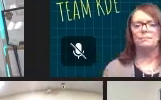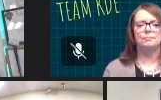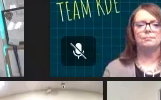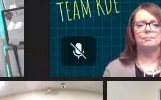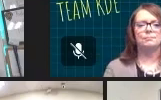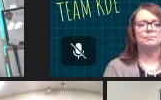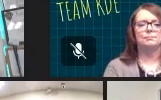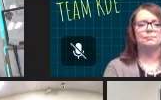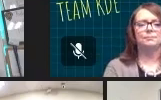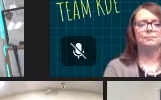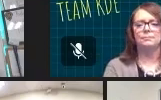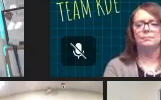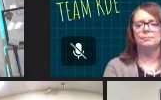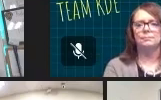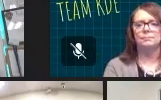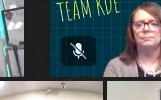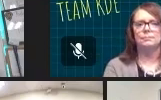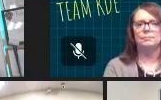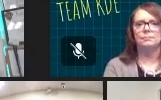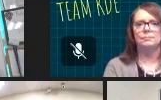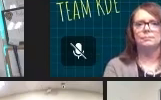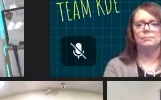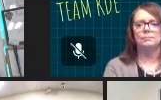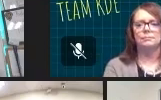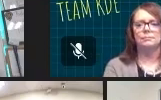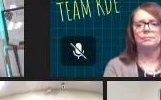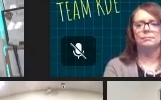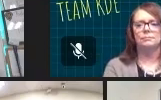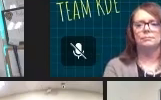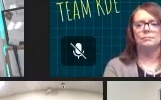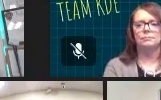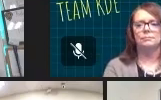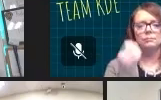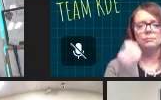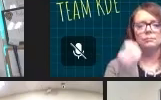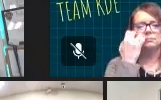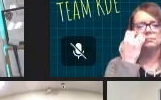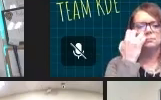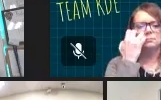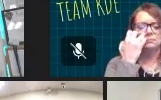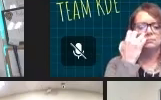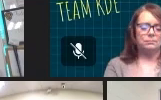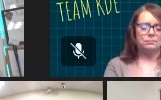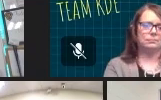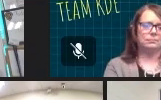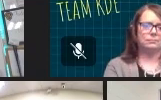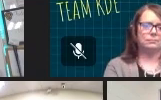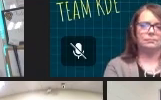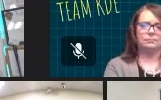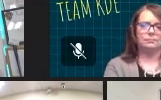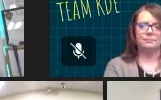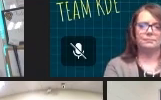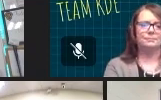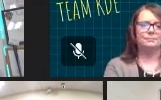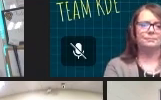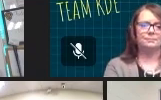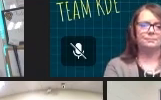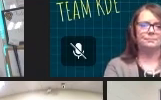the selection of the school's primary instructional leader of the building of record. It's a good